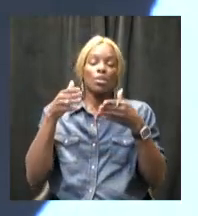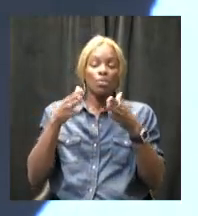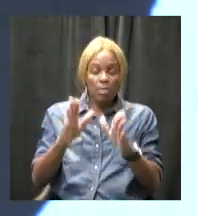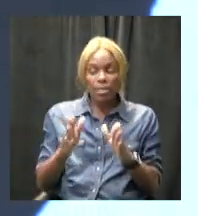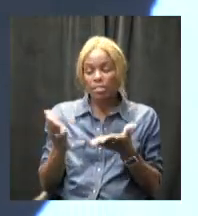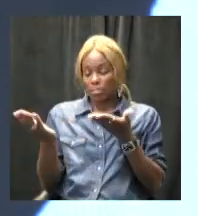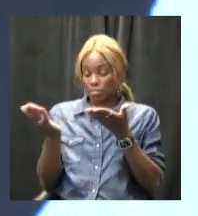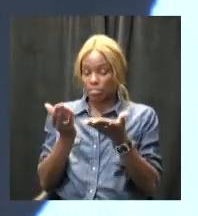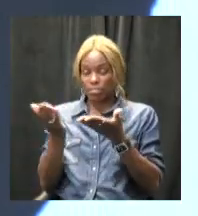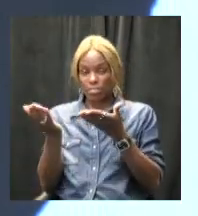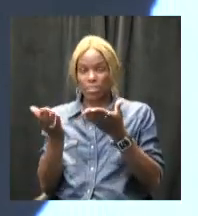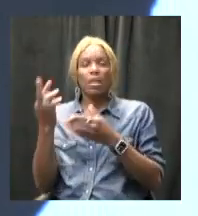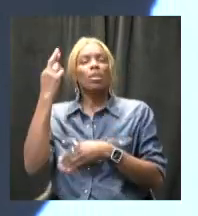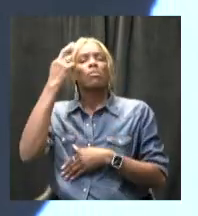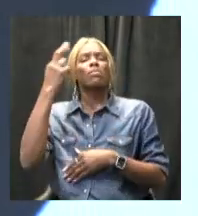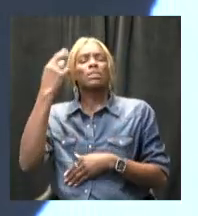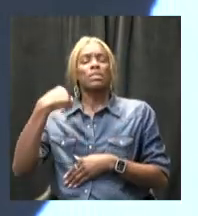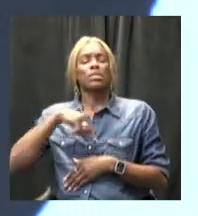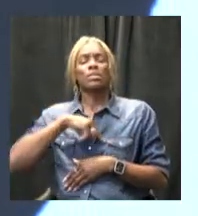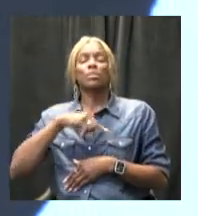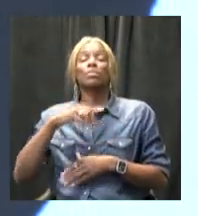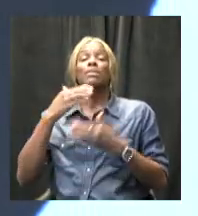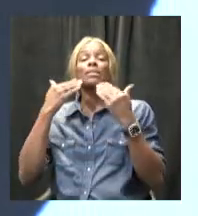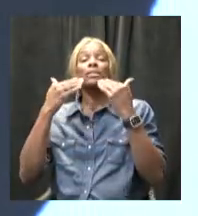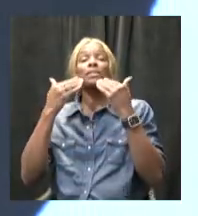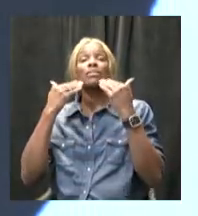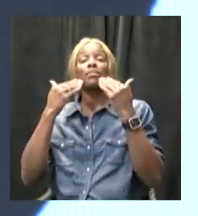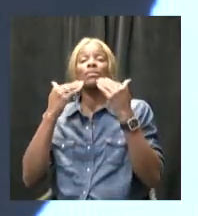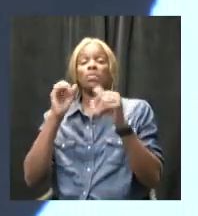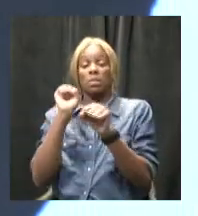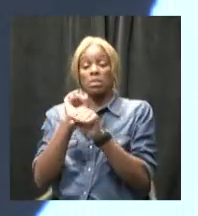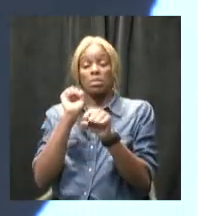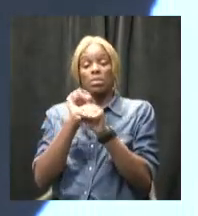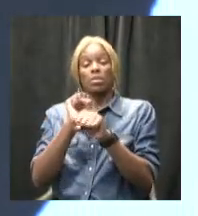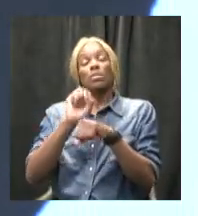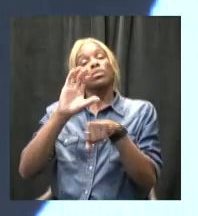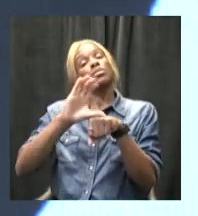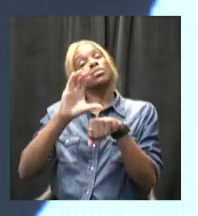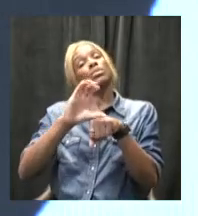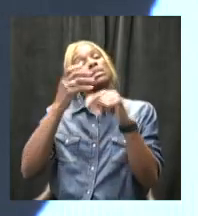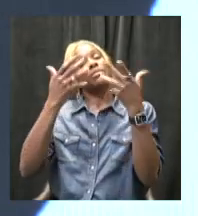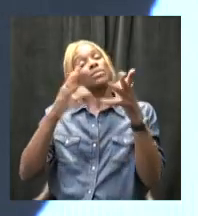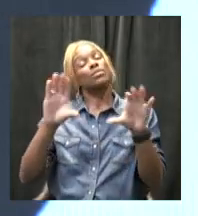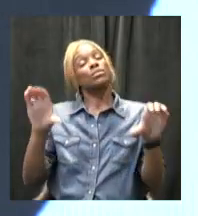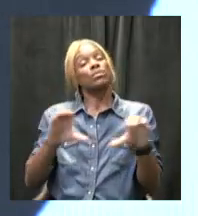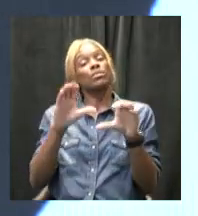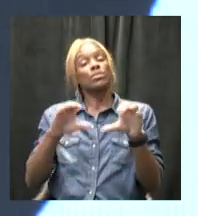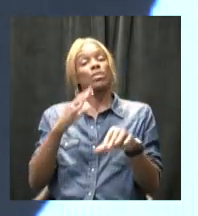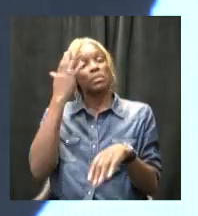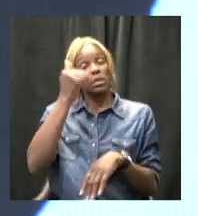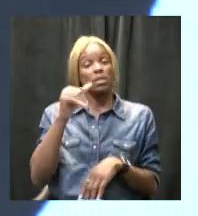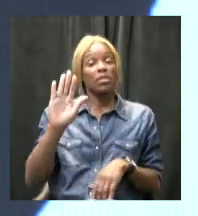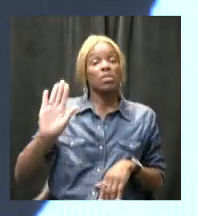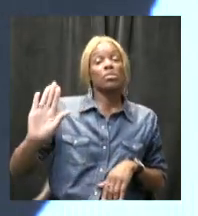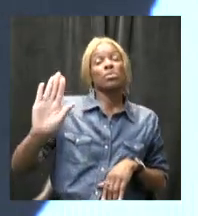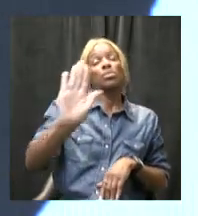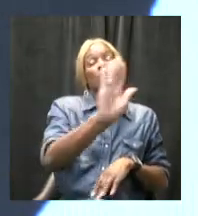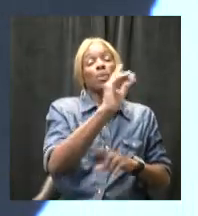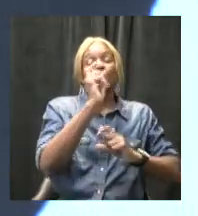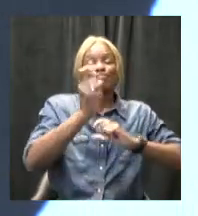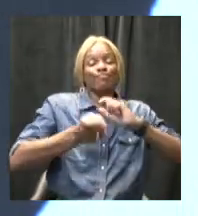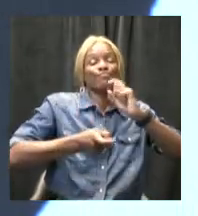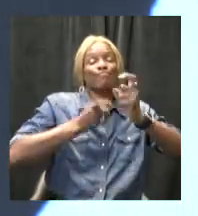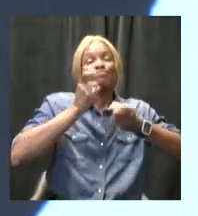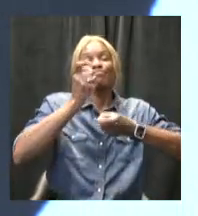That's why we are so thankful and of the work that our church has been able to do because of your generosity in